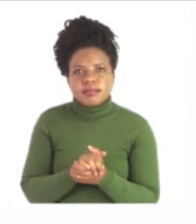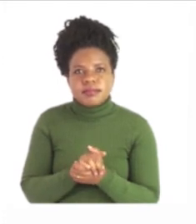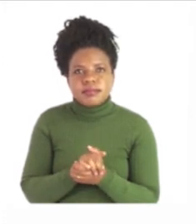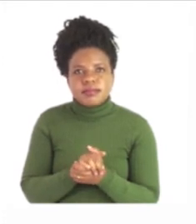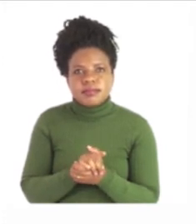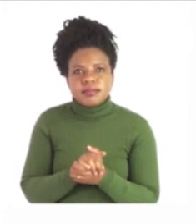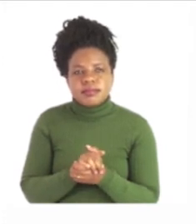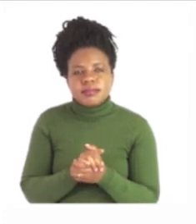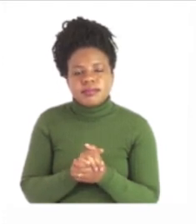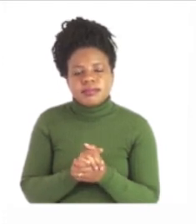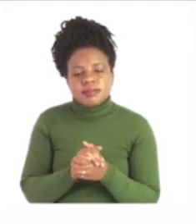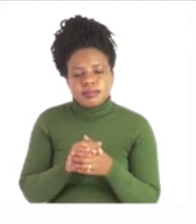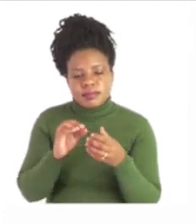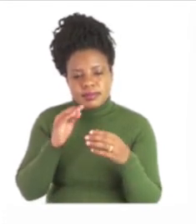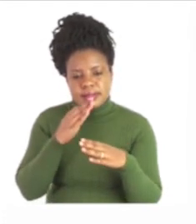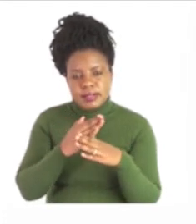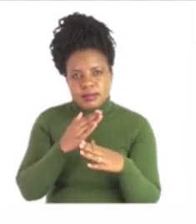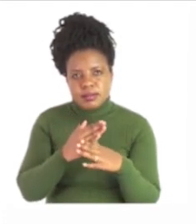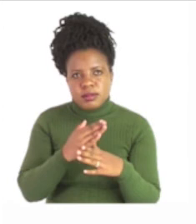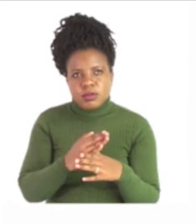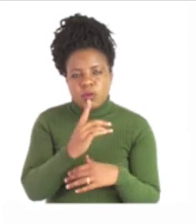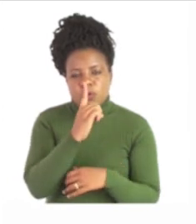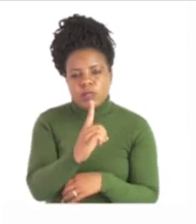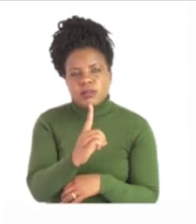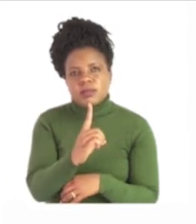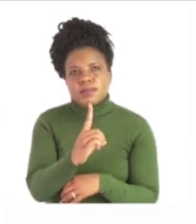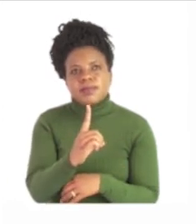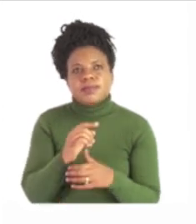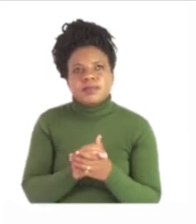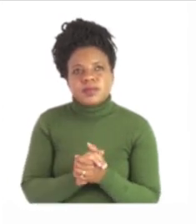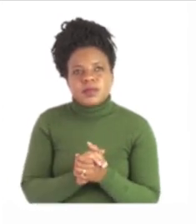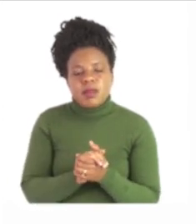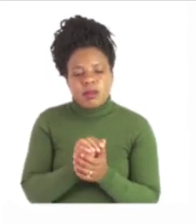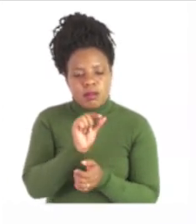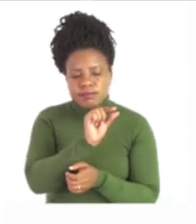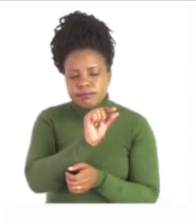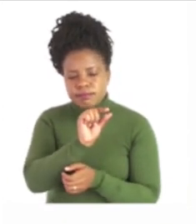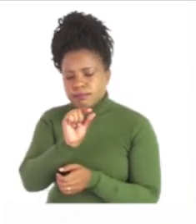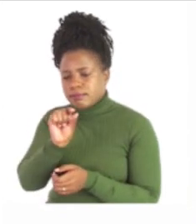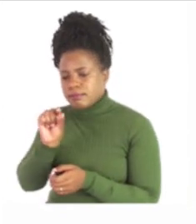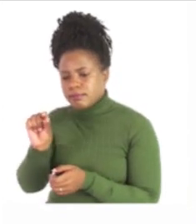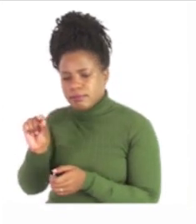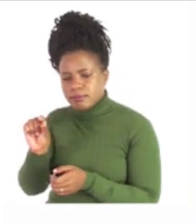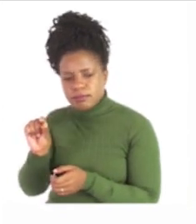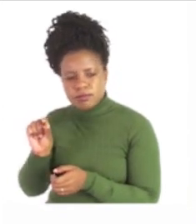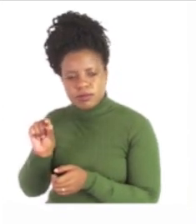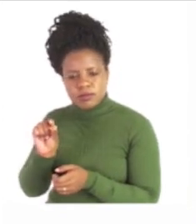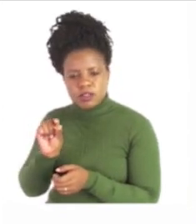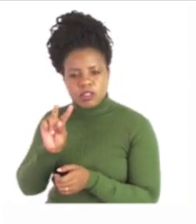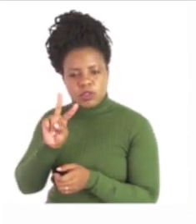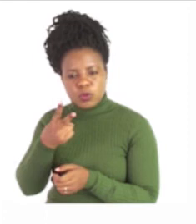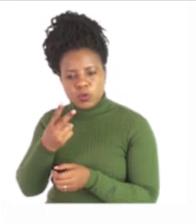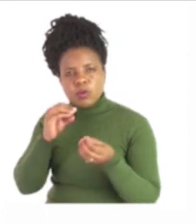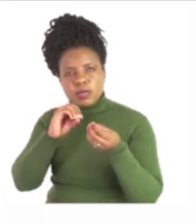The first question under our activity is to identify all the square numbers